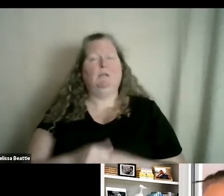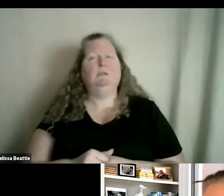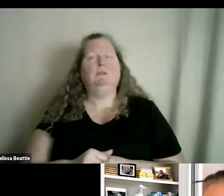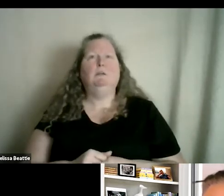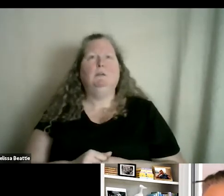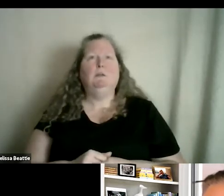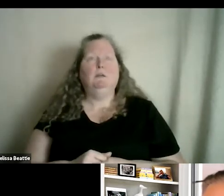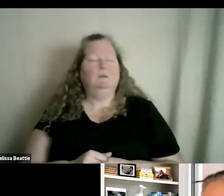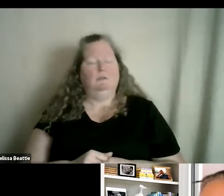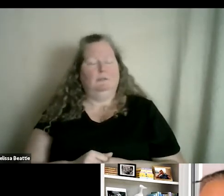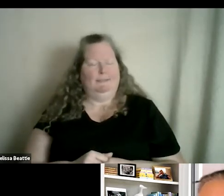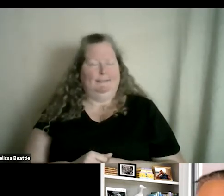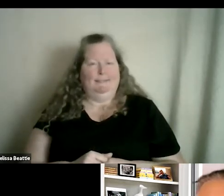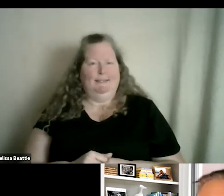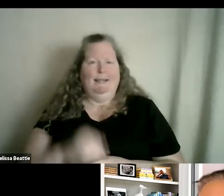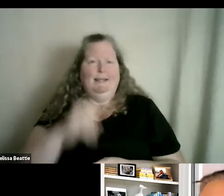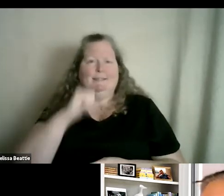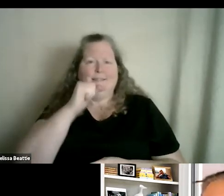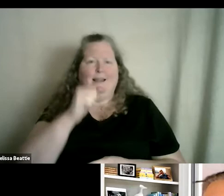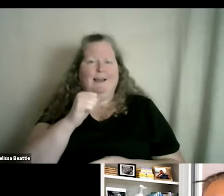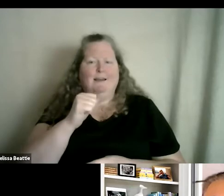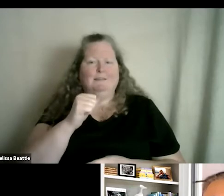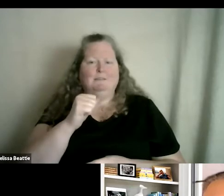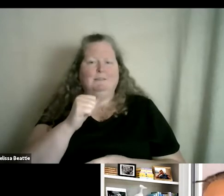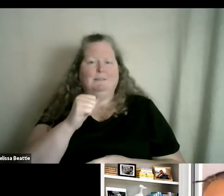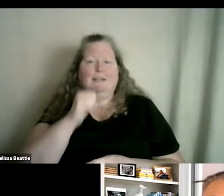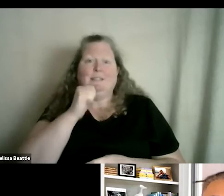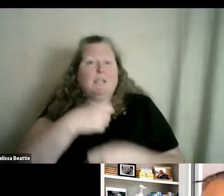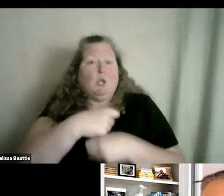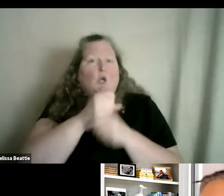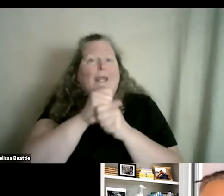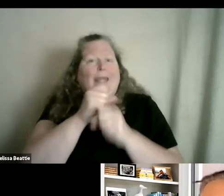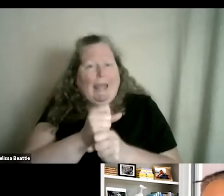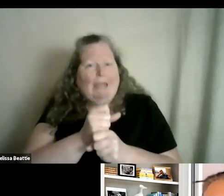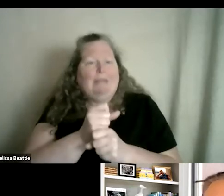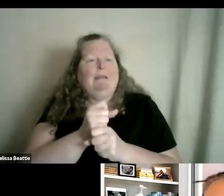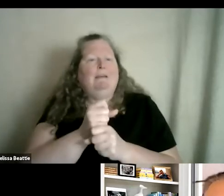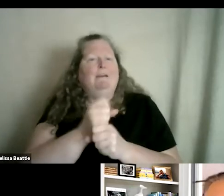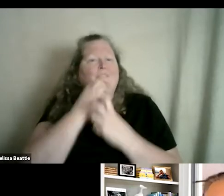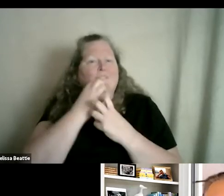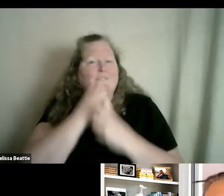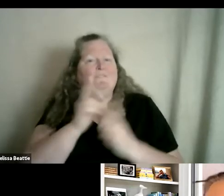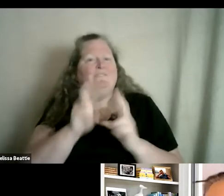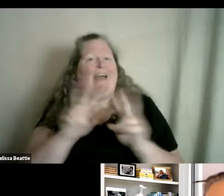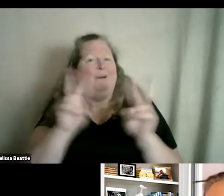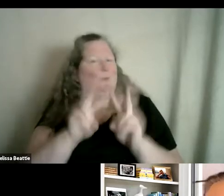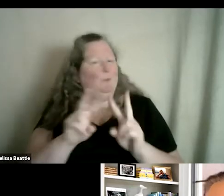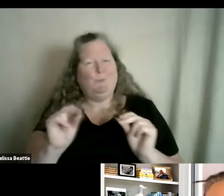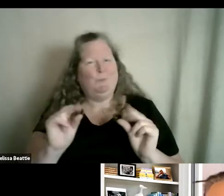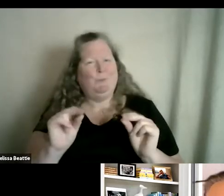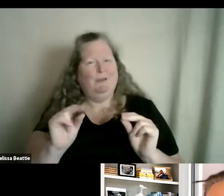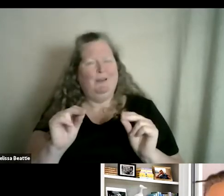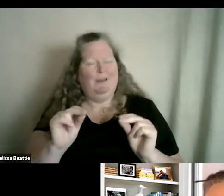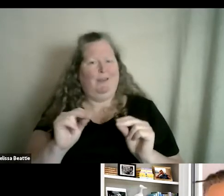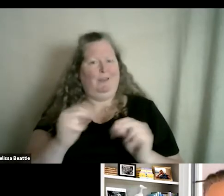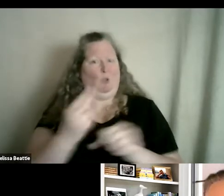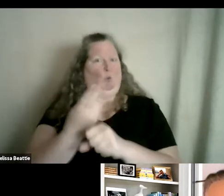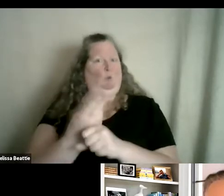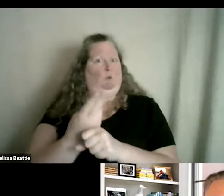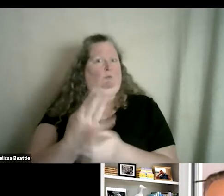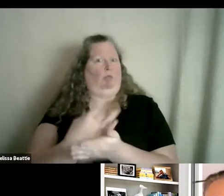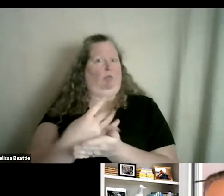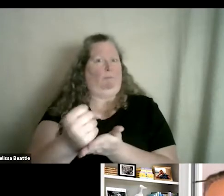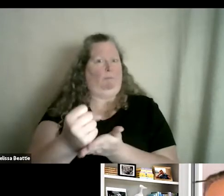is not. It's not a value creator. It's a value preservation instrument. So these two things are like